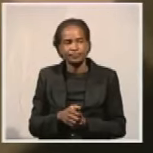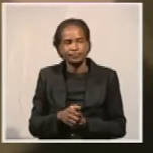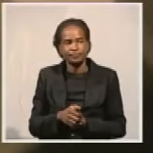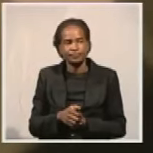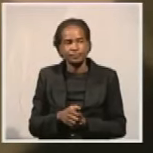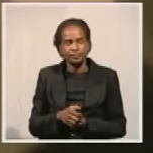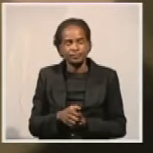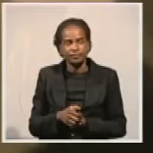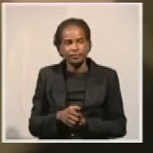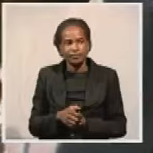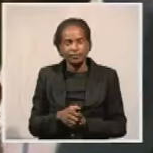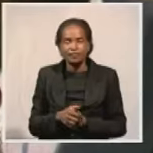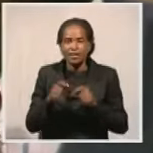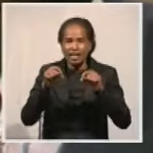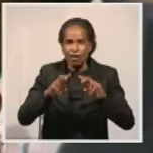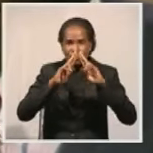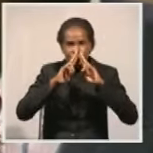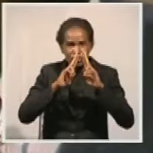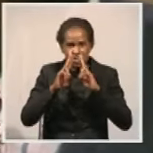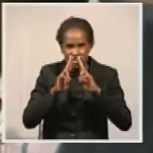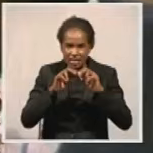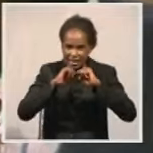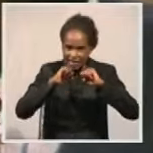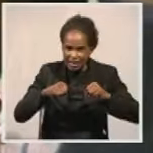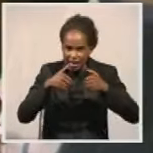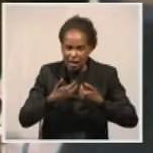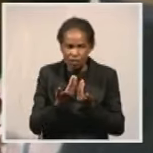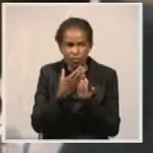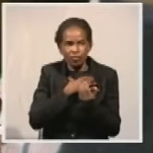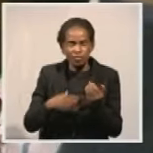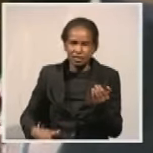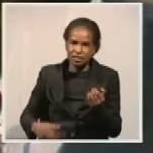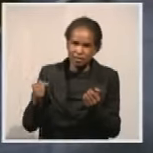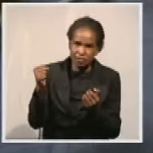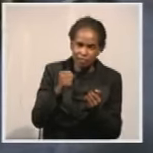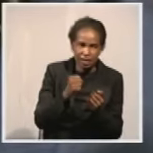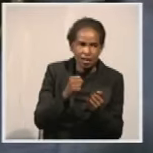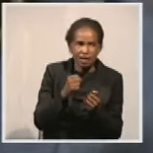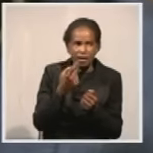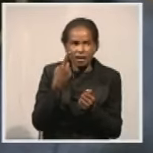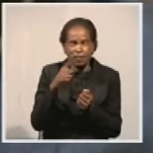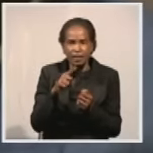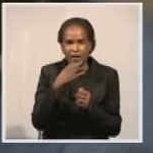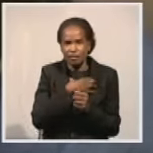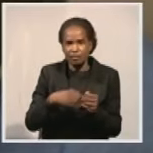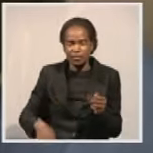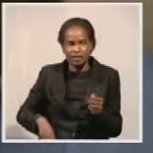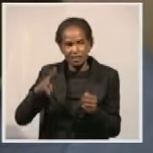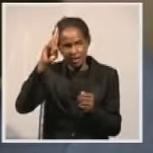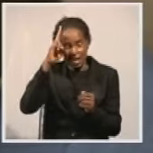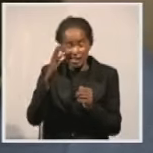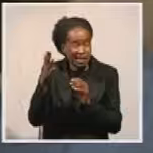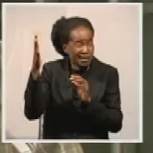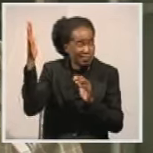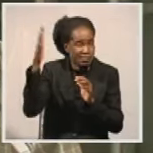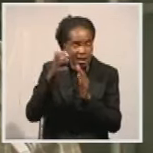that now been given, you know, Comrade Hage was such a skillful